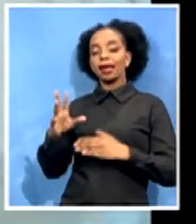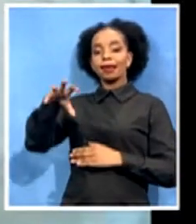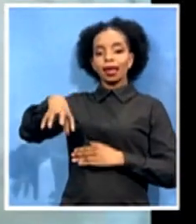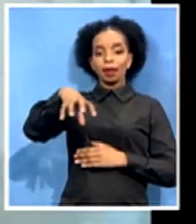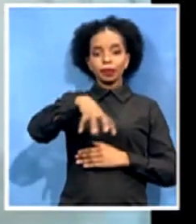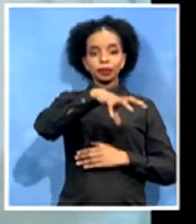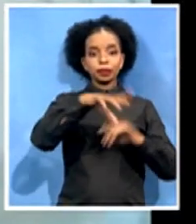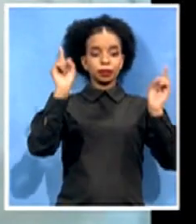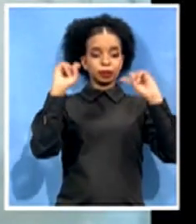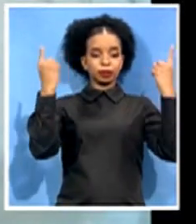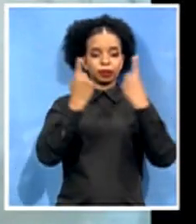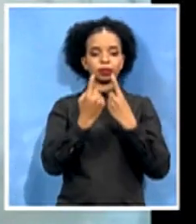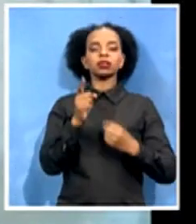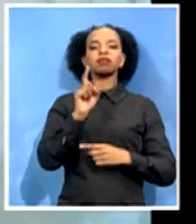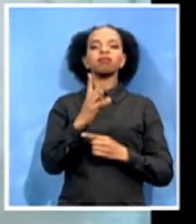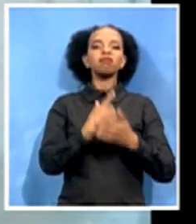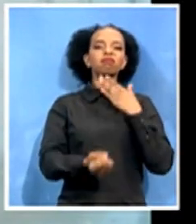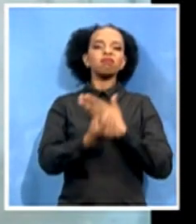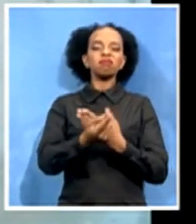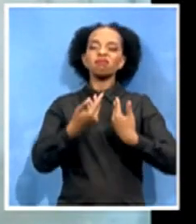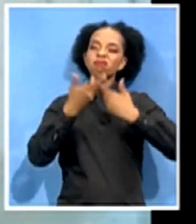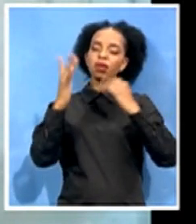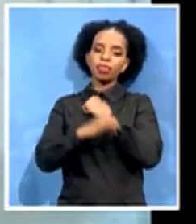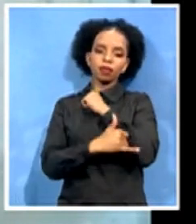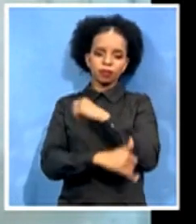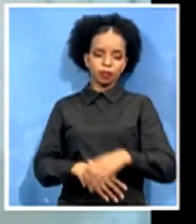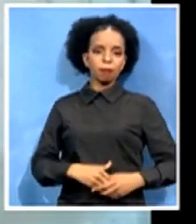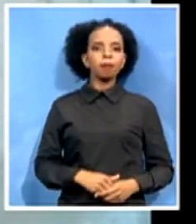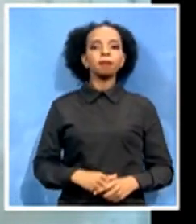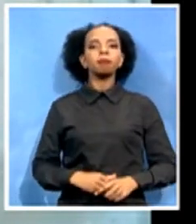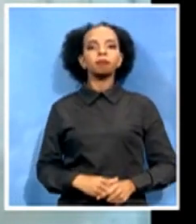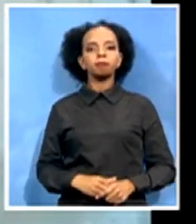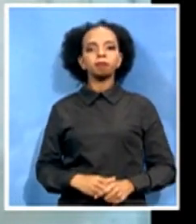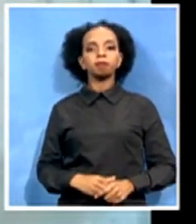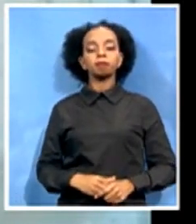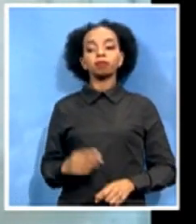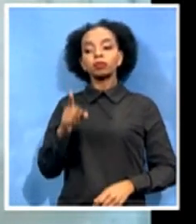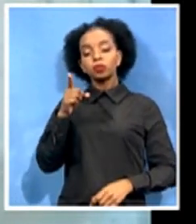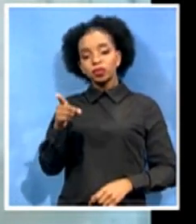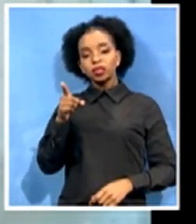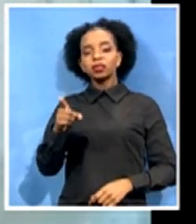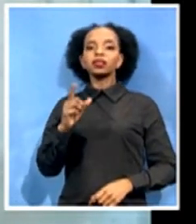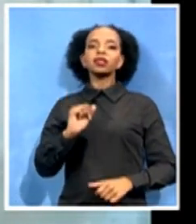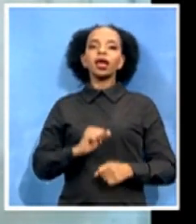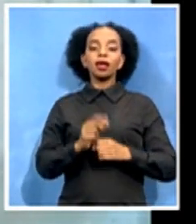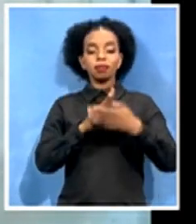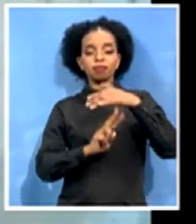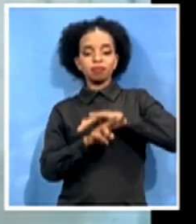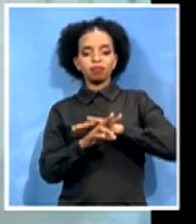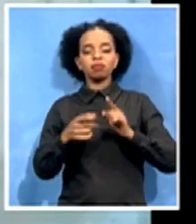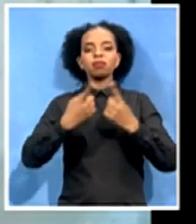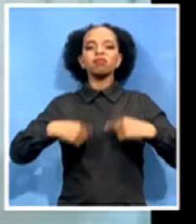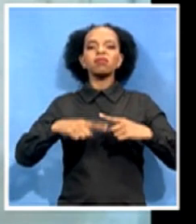methodology. It talks about the art of fallism, and as you mentioned, in the collective consciousness right now